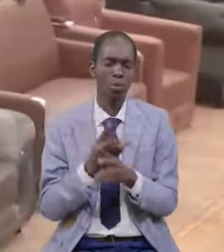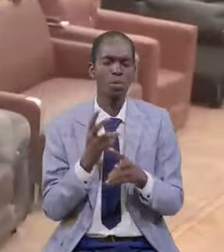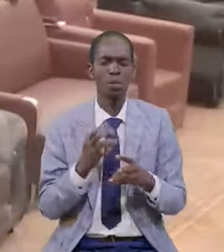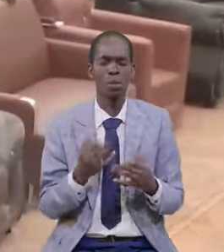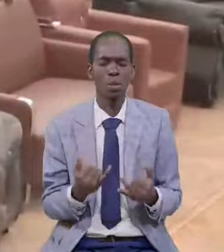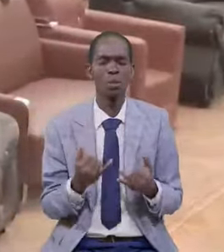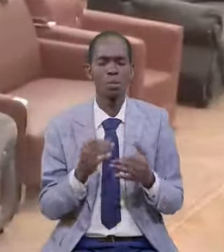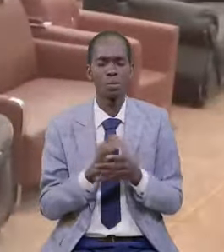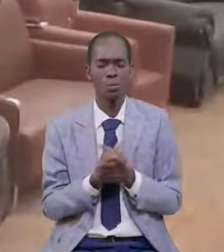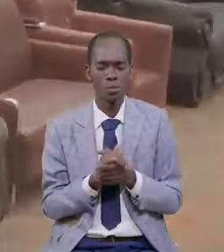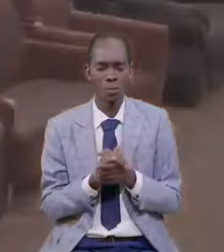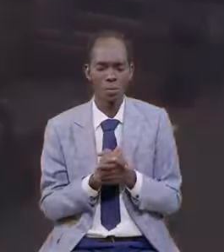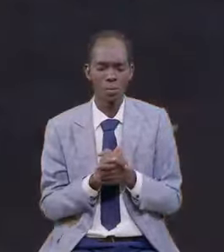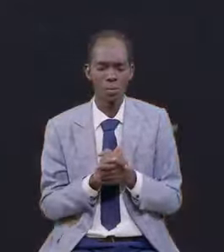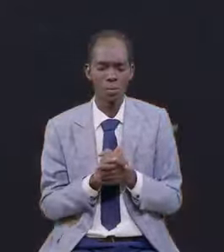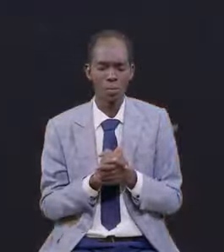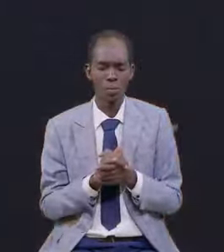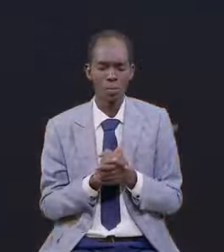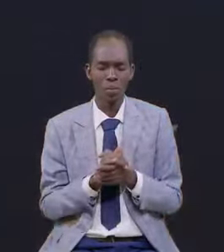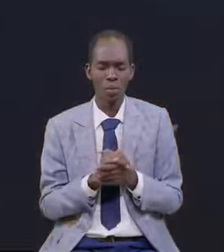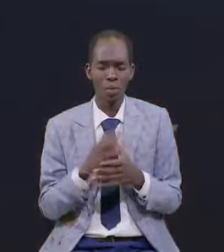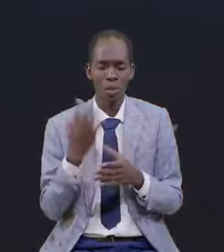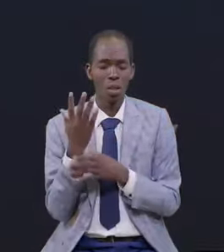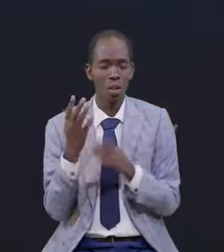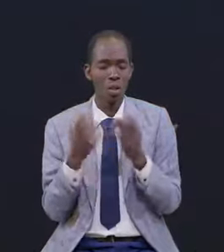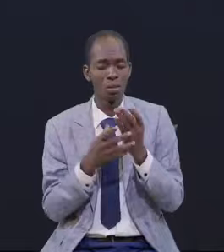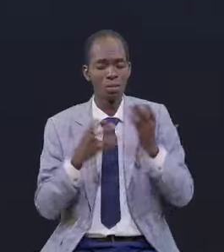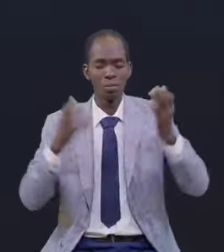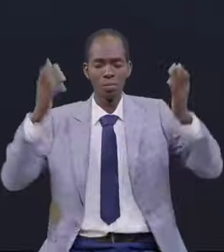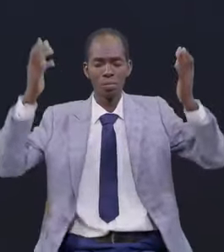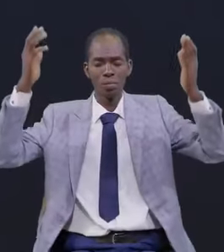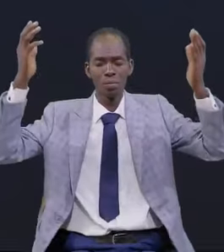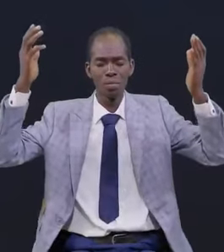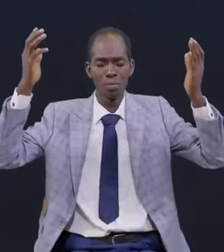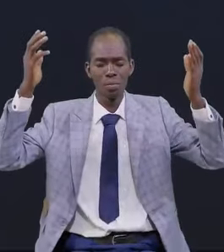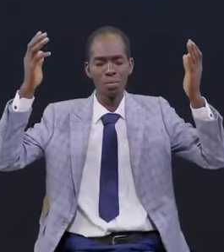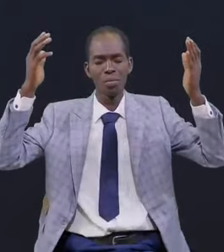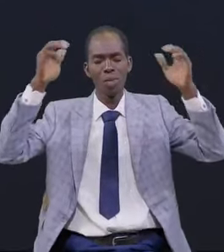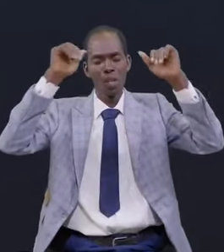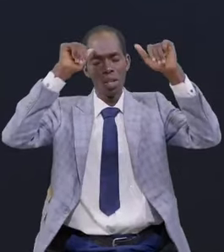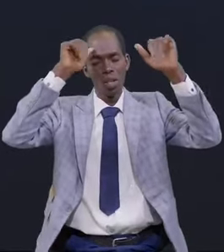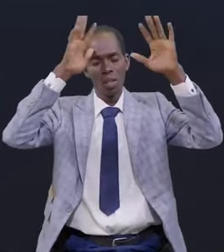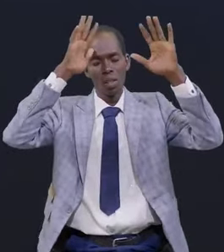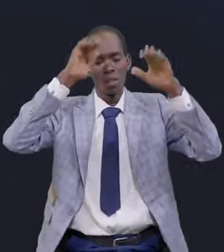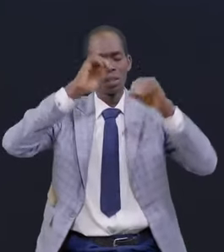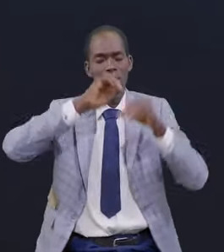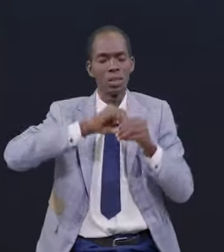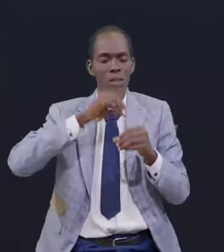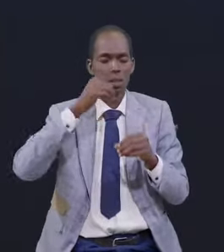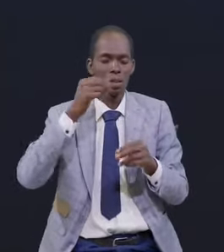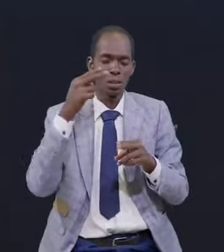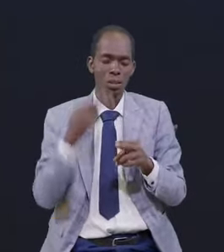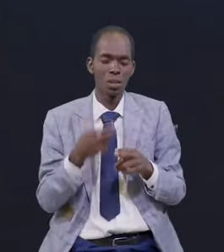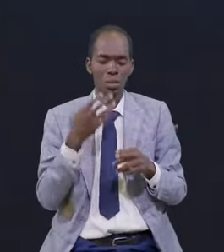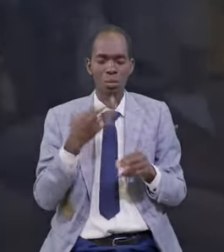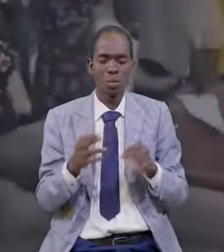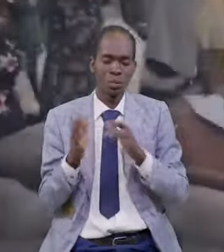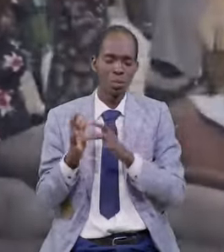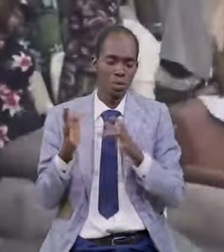continents lift up those hands as we pray together now father in the name of